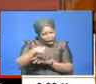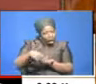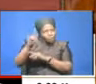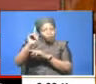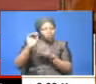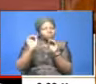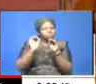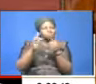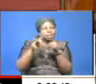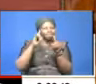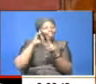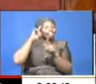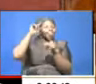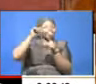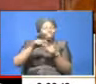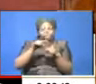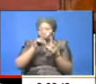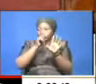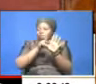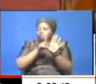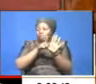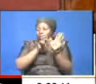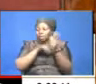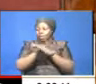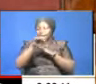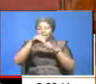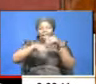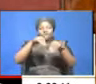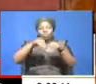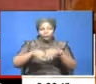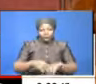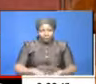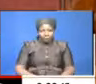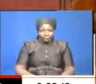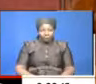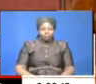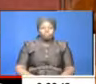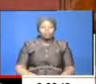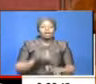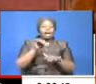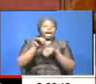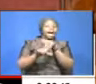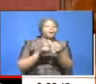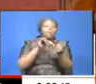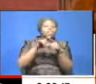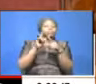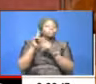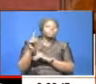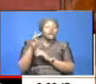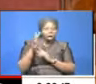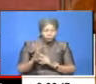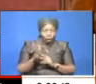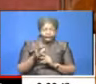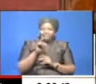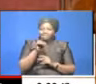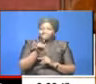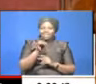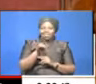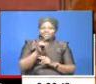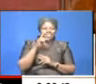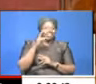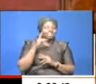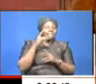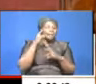intent to participate in an election. According to counsel, this is